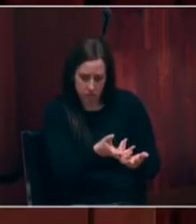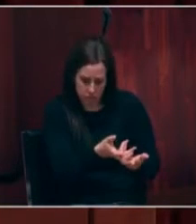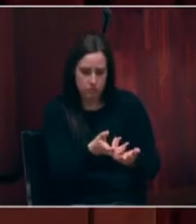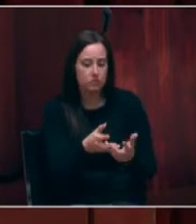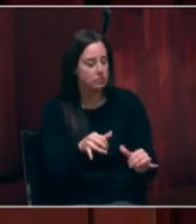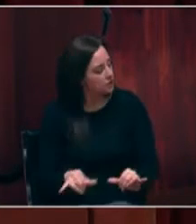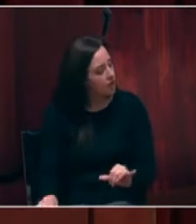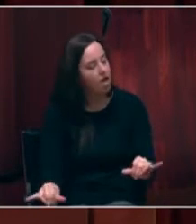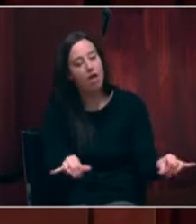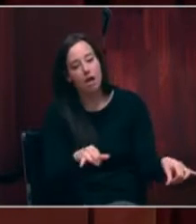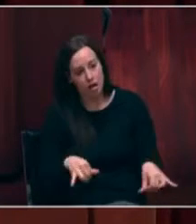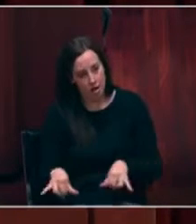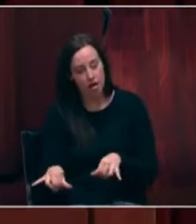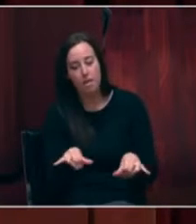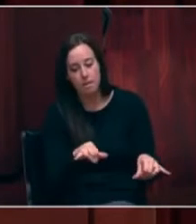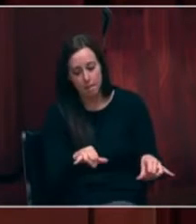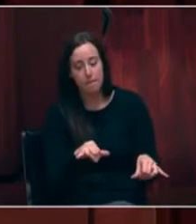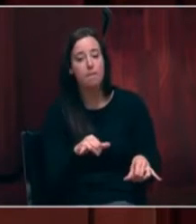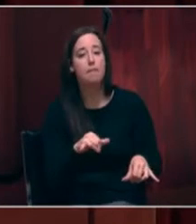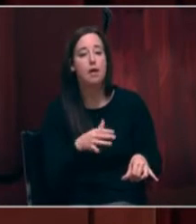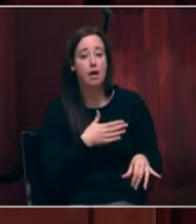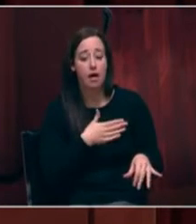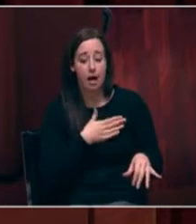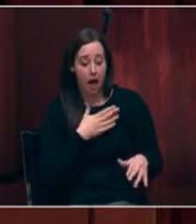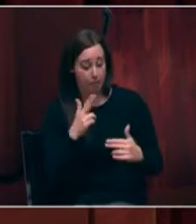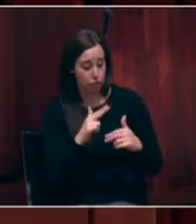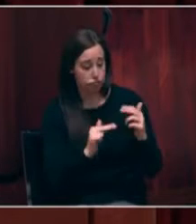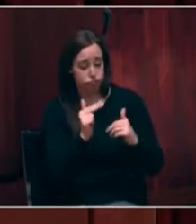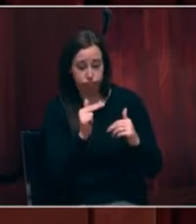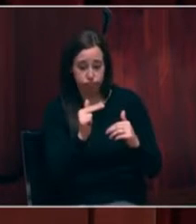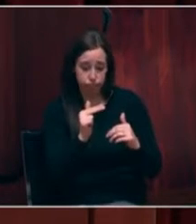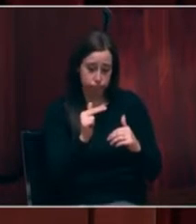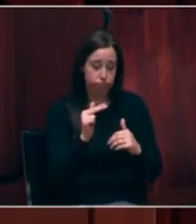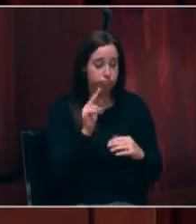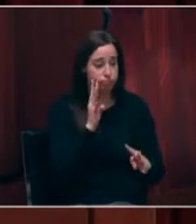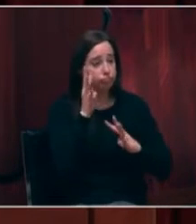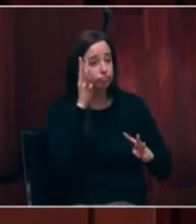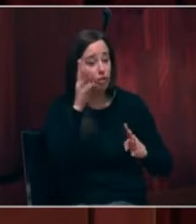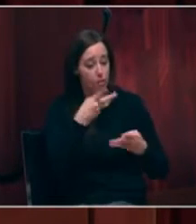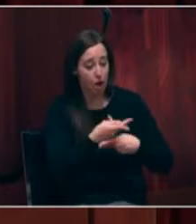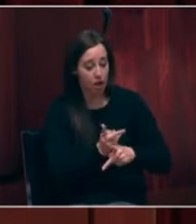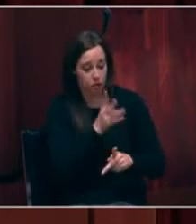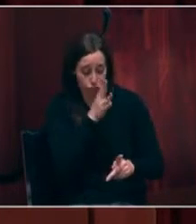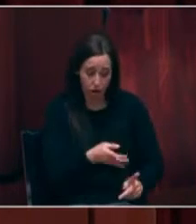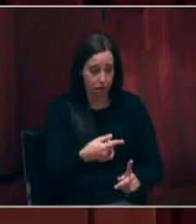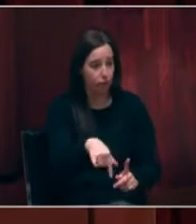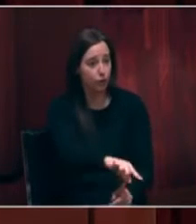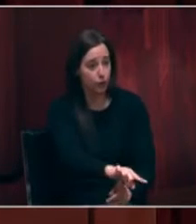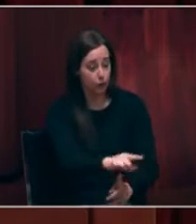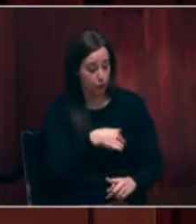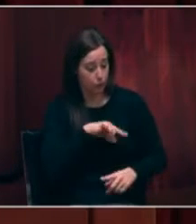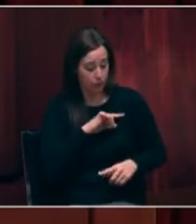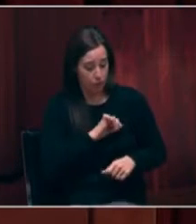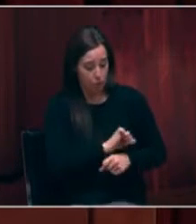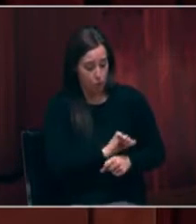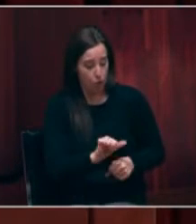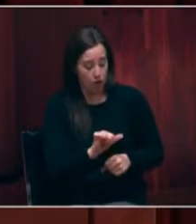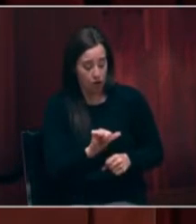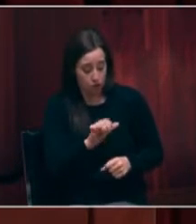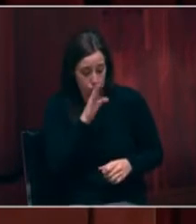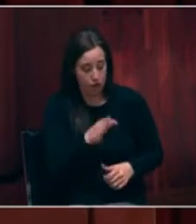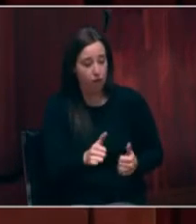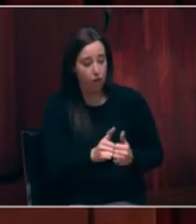together. We're also happy to build products directly for you if that's what you need. So we've been doing some work for the Consumer Financial Protection